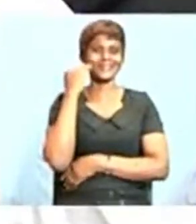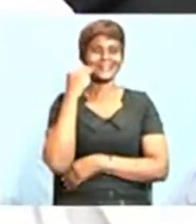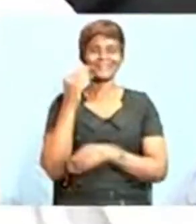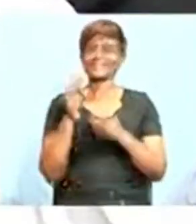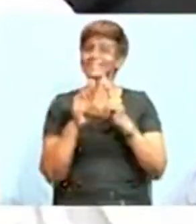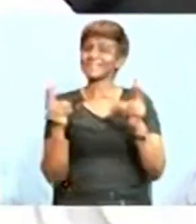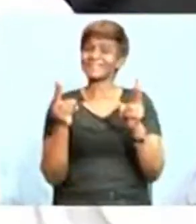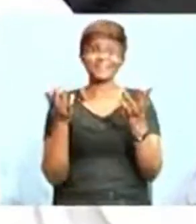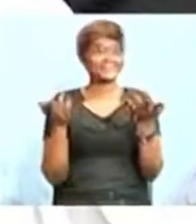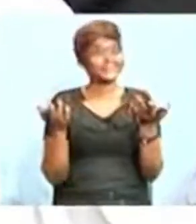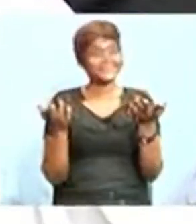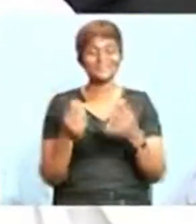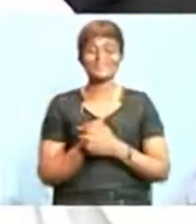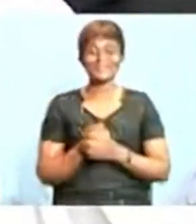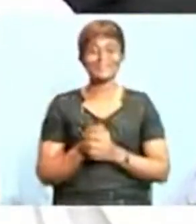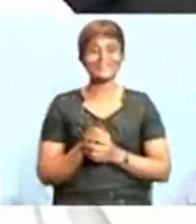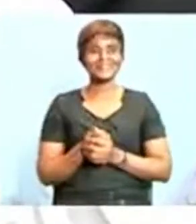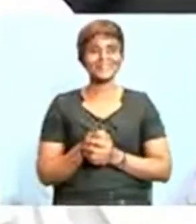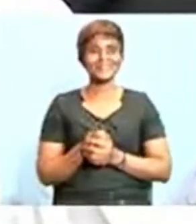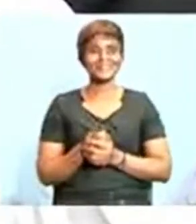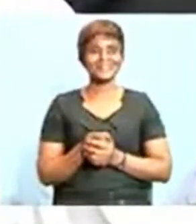so,